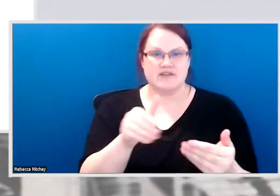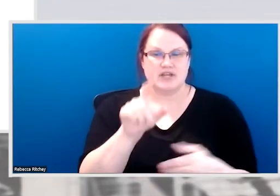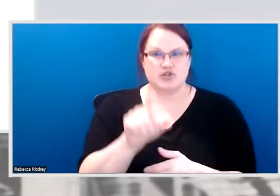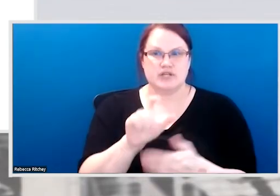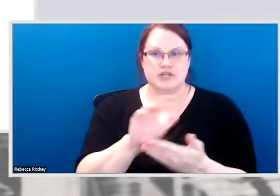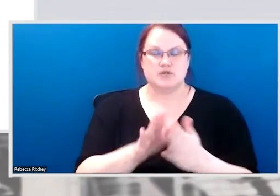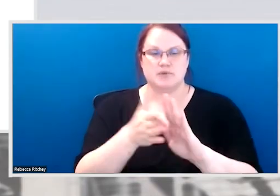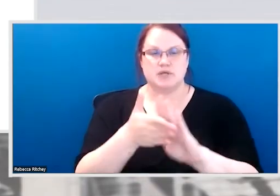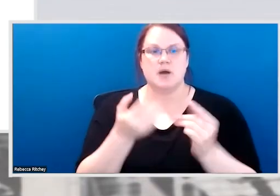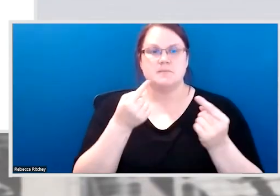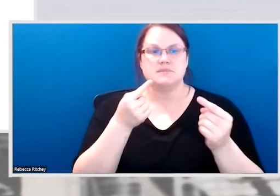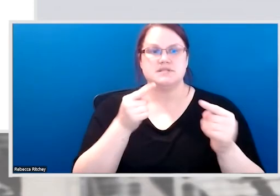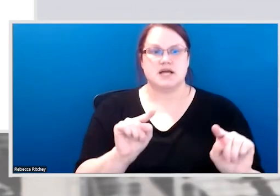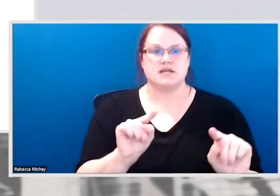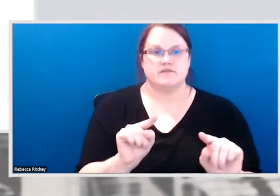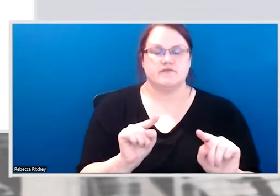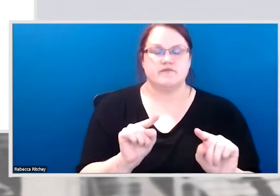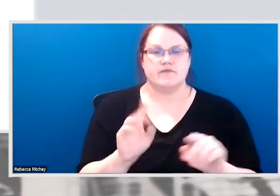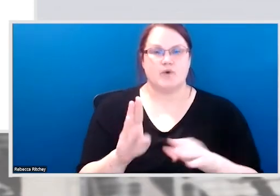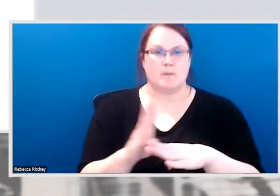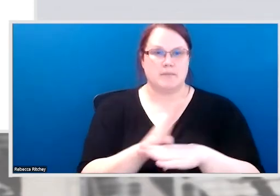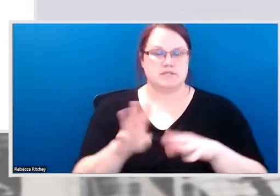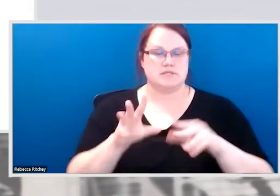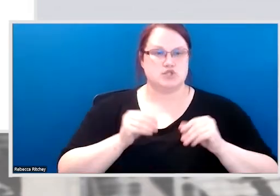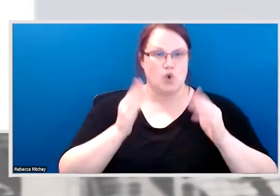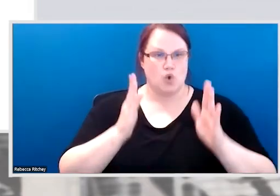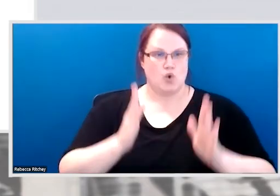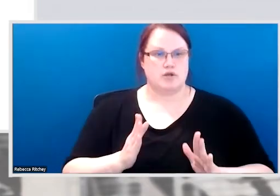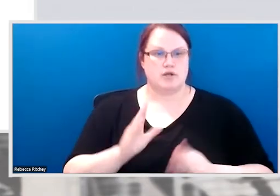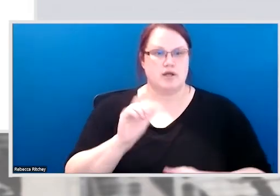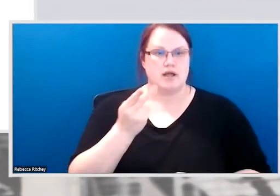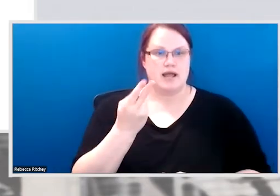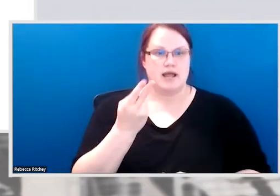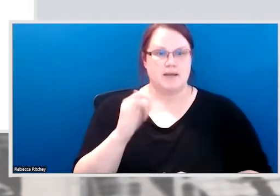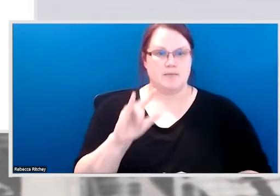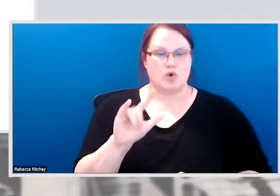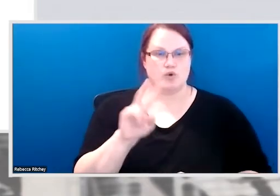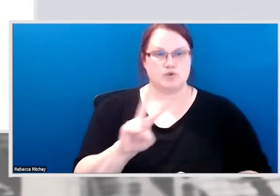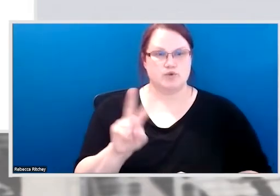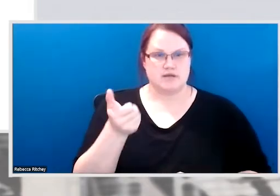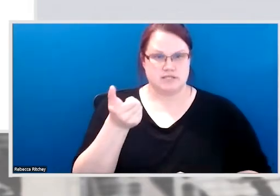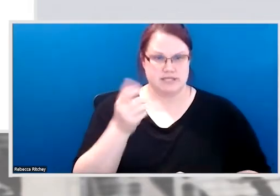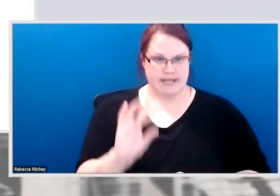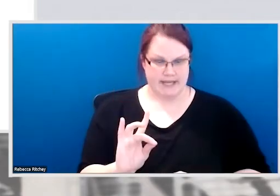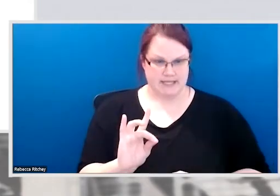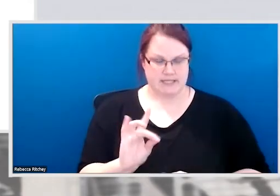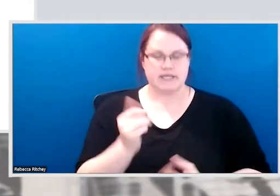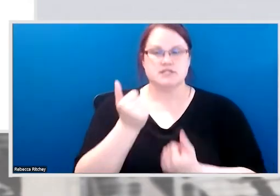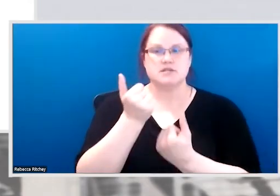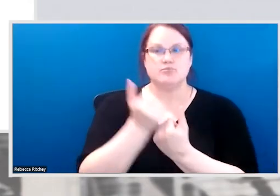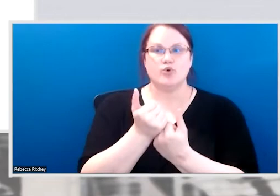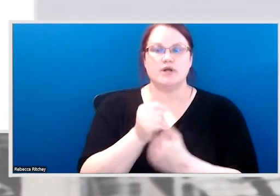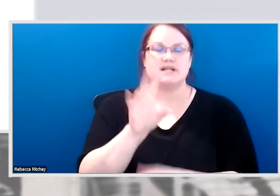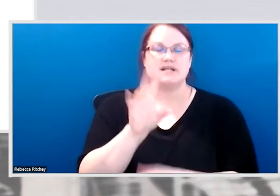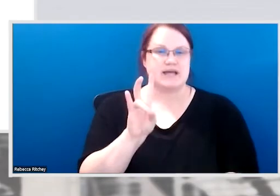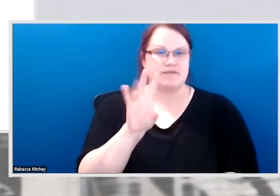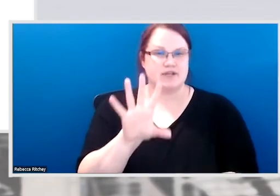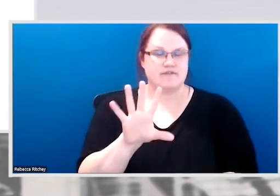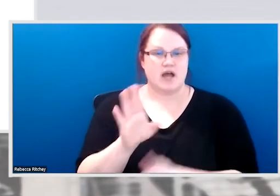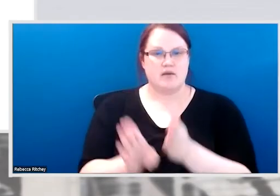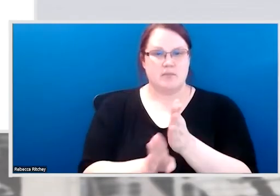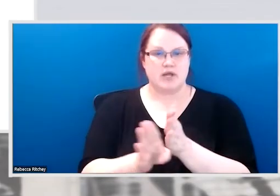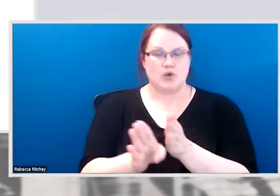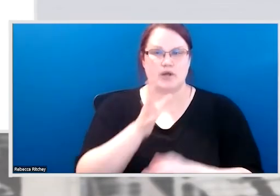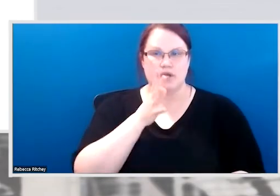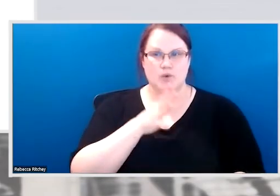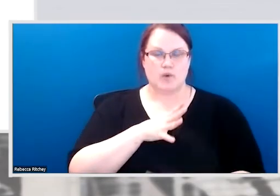become a successful entrepreneur. Since April of 2018, we've supported 75 minority and